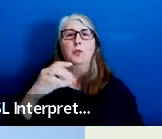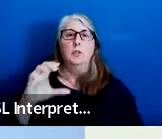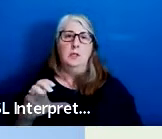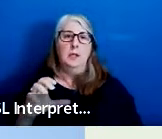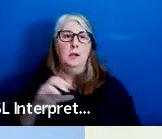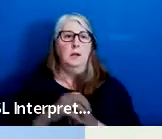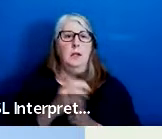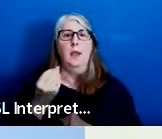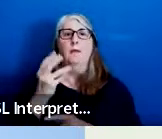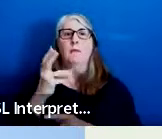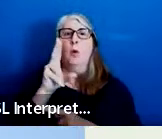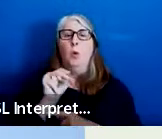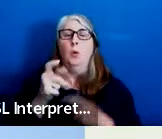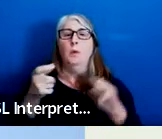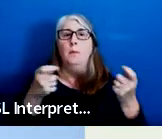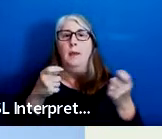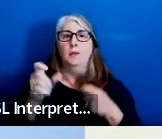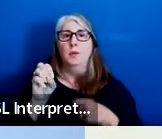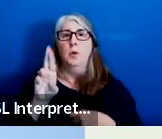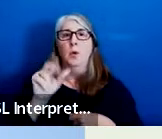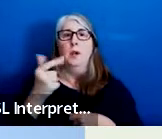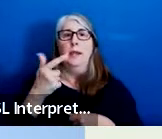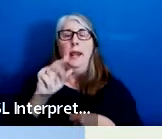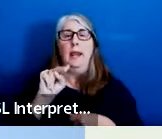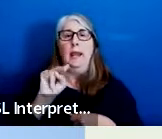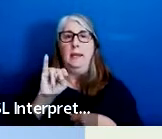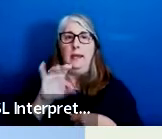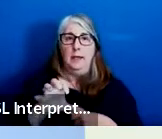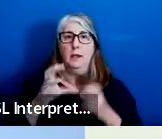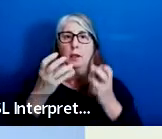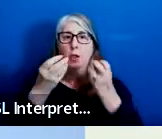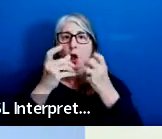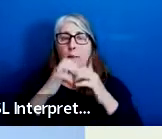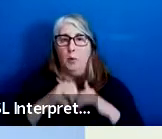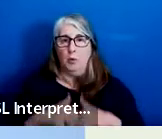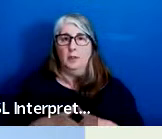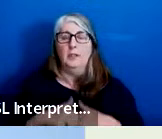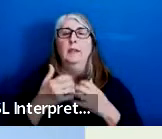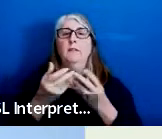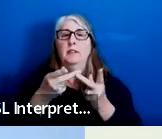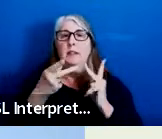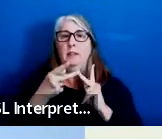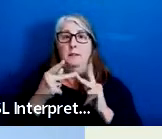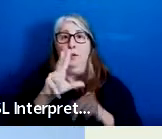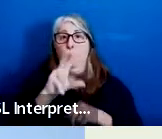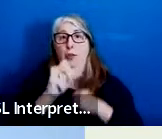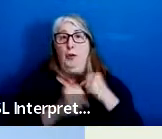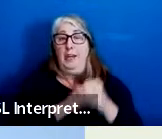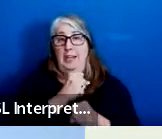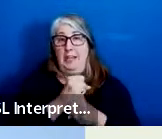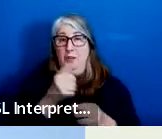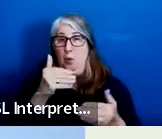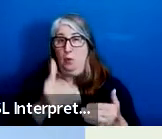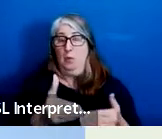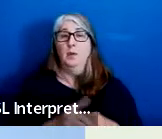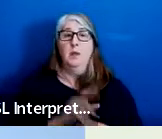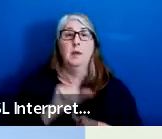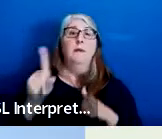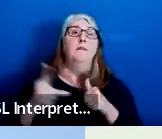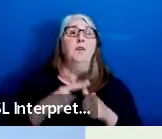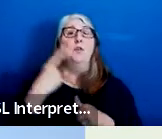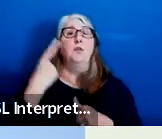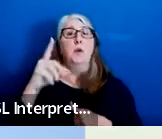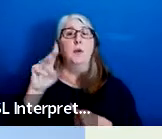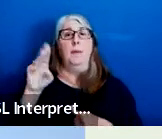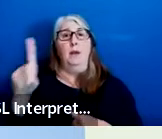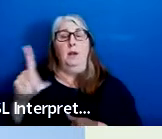and managed the organics composting facility for nearly 3 decades and was the first county in Maryland to divert